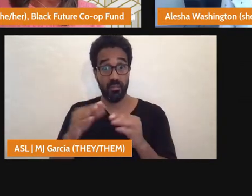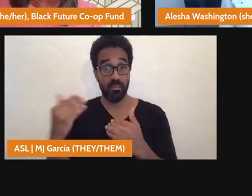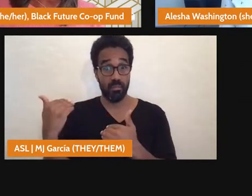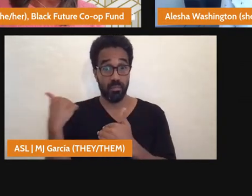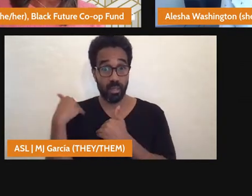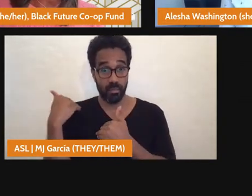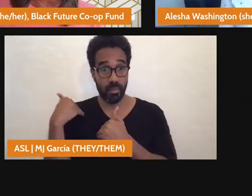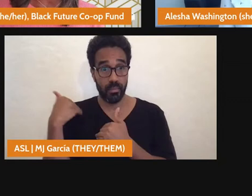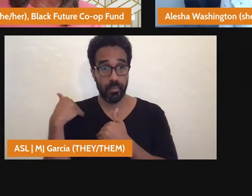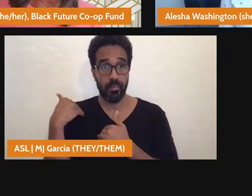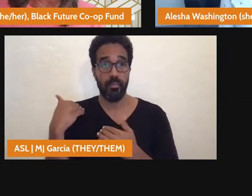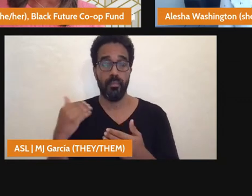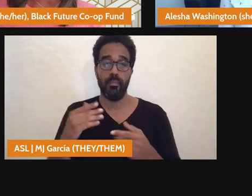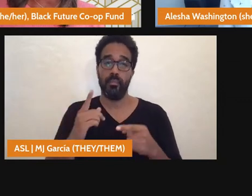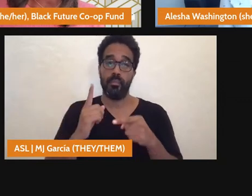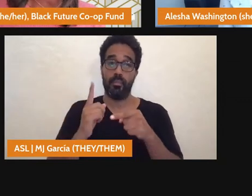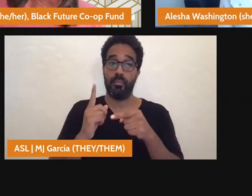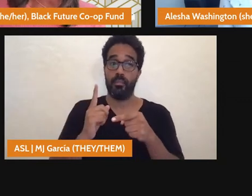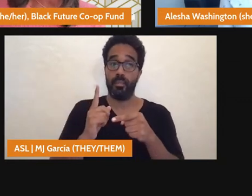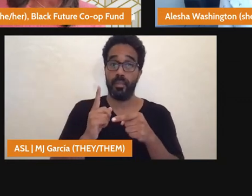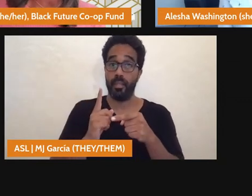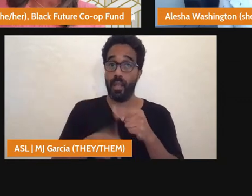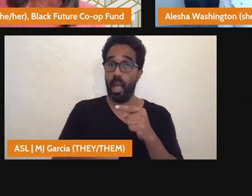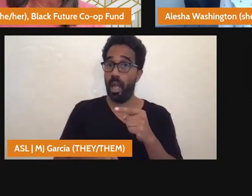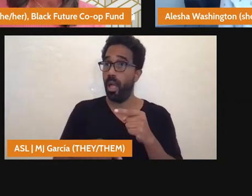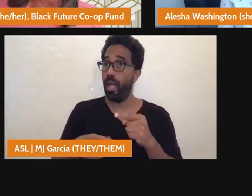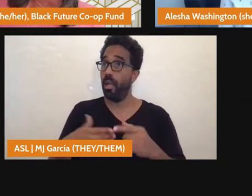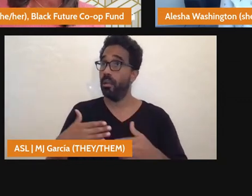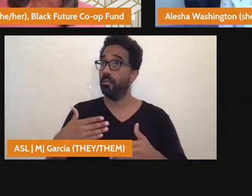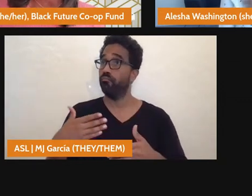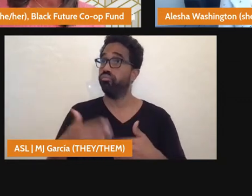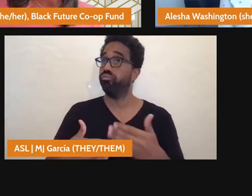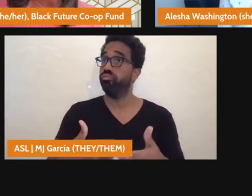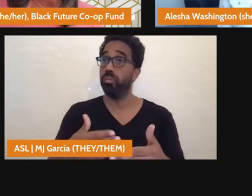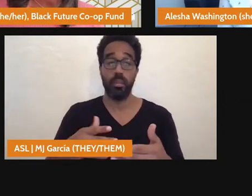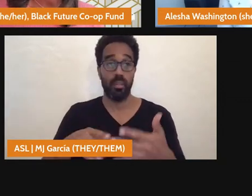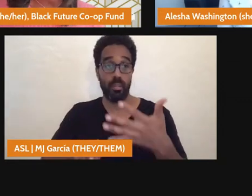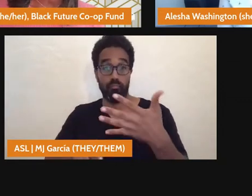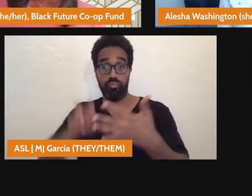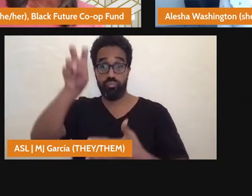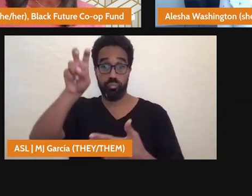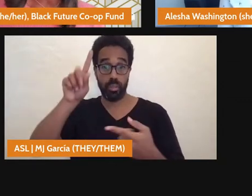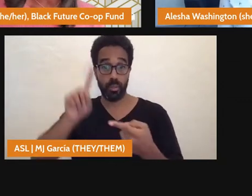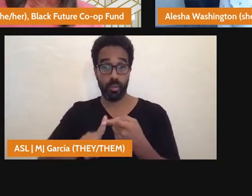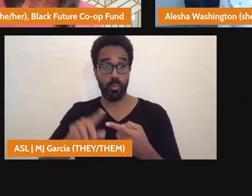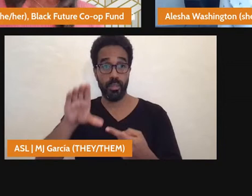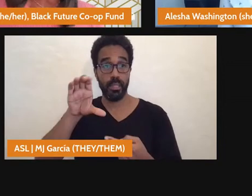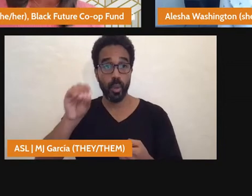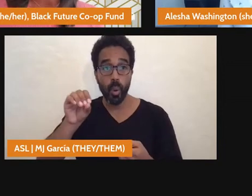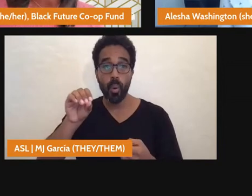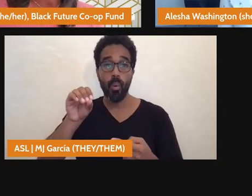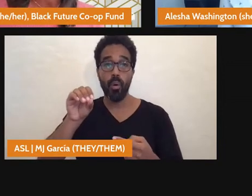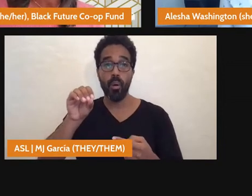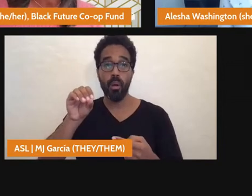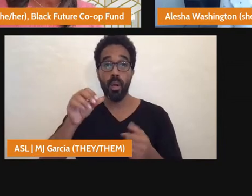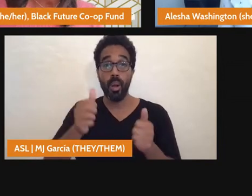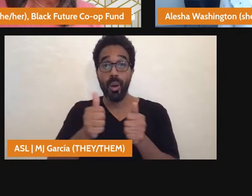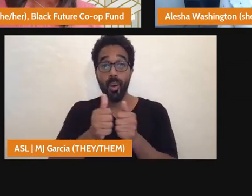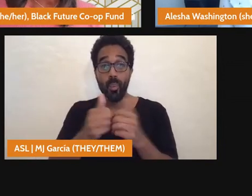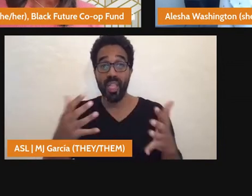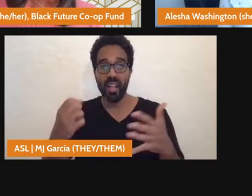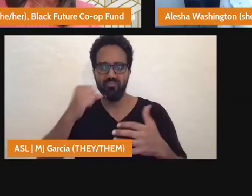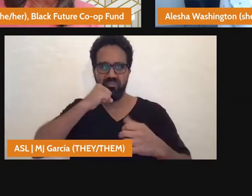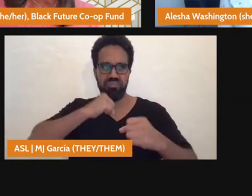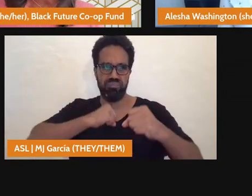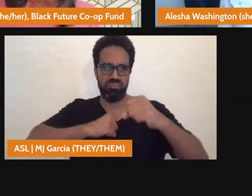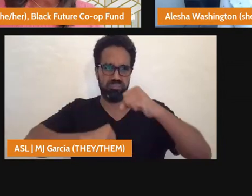about these things or move through this work or even elevate to where you are today without many, many scars. And for